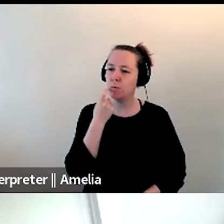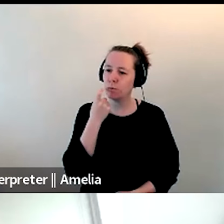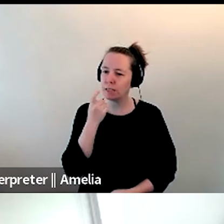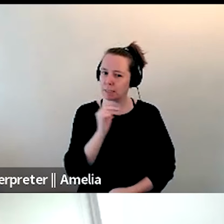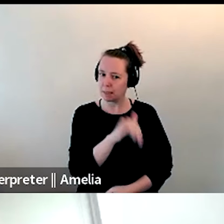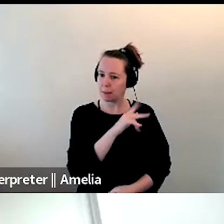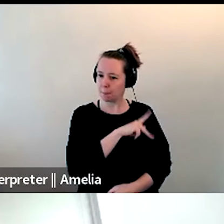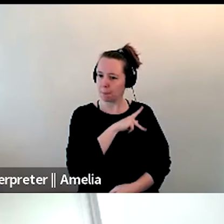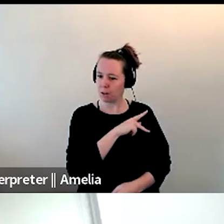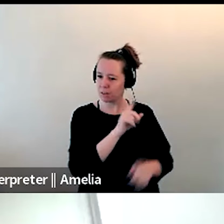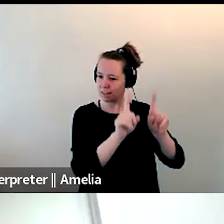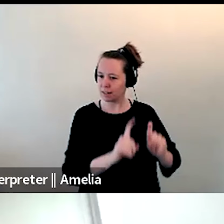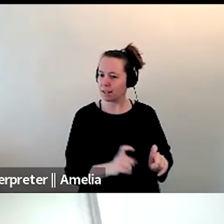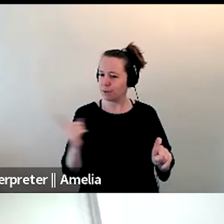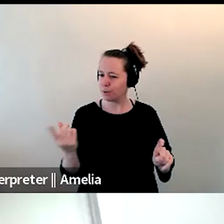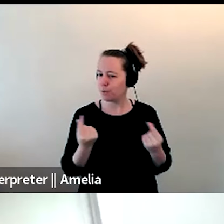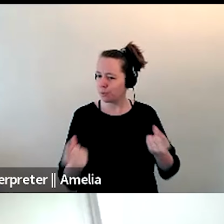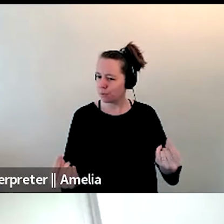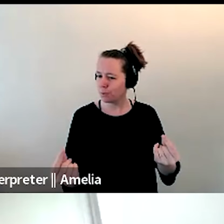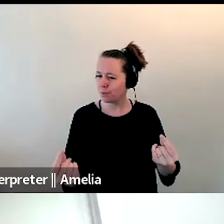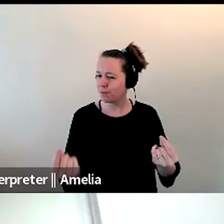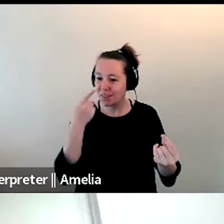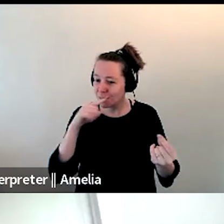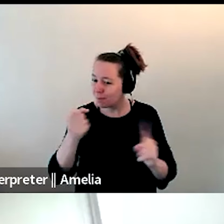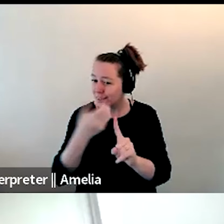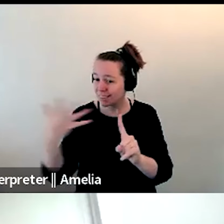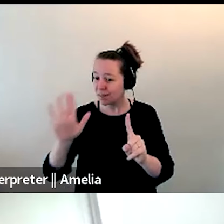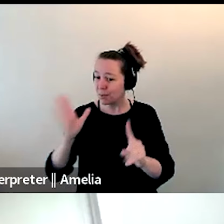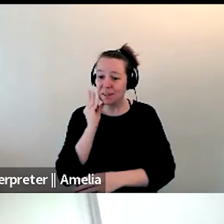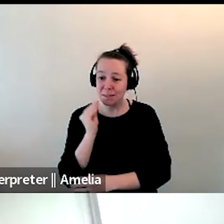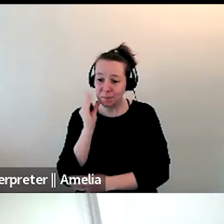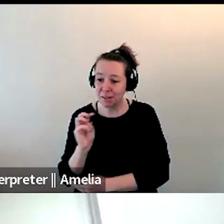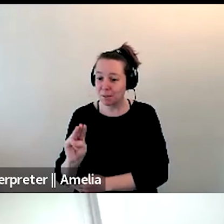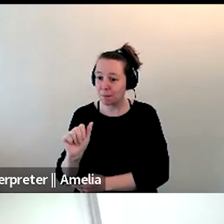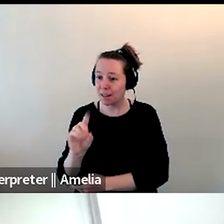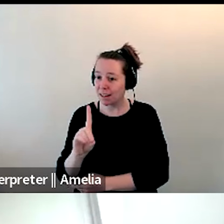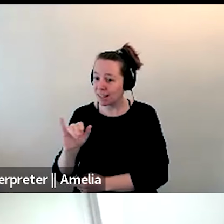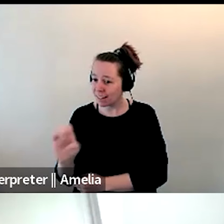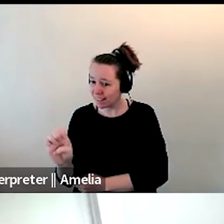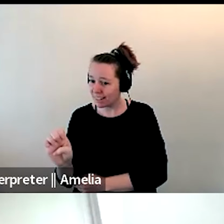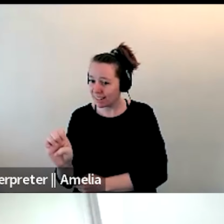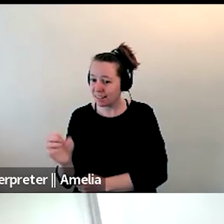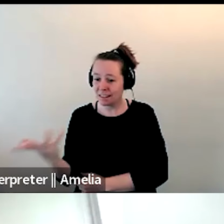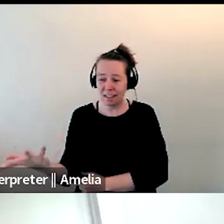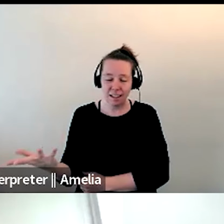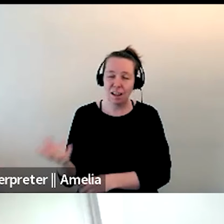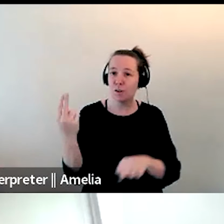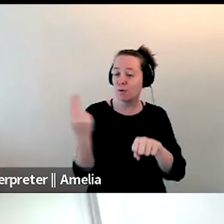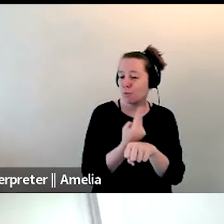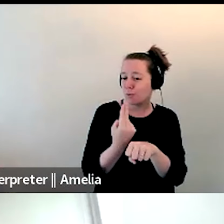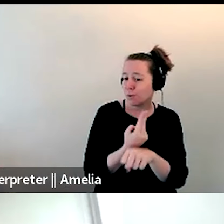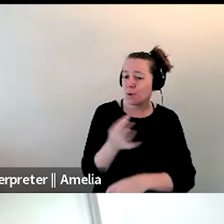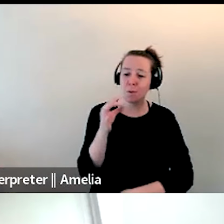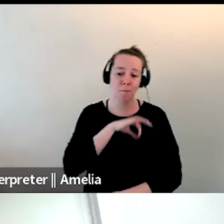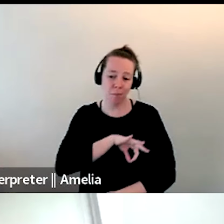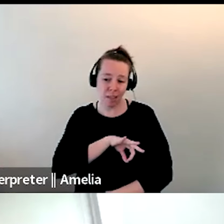Tell us, you know, about what that was like, whether you found it difficult, what you found most useful, what were some of the insights that